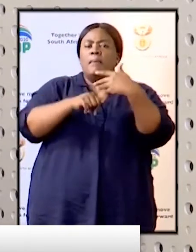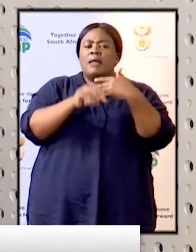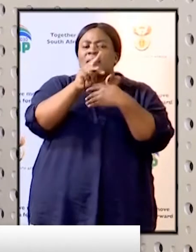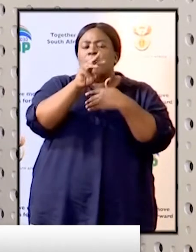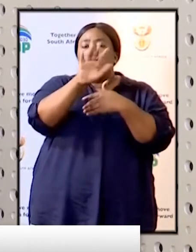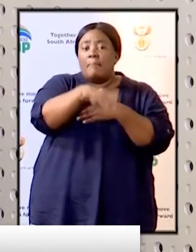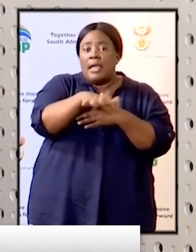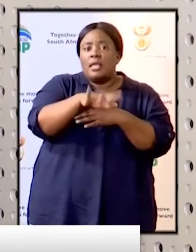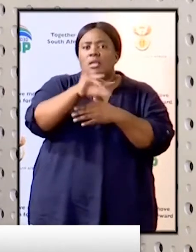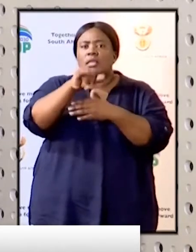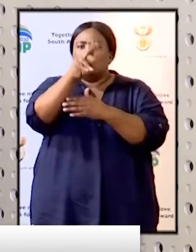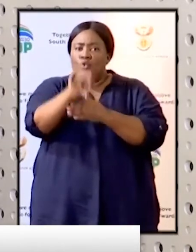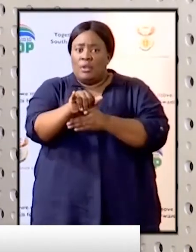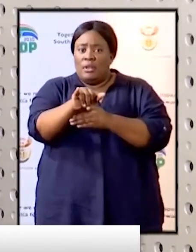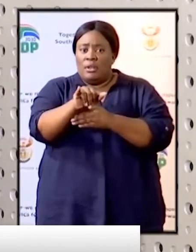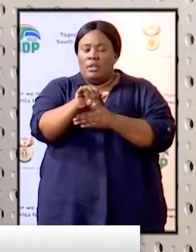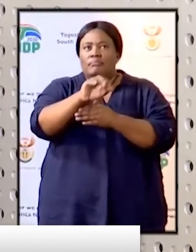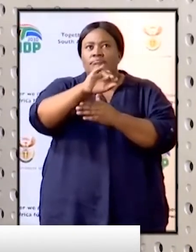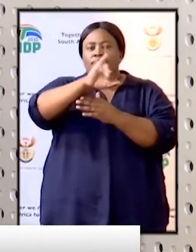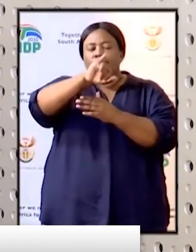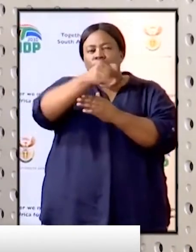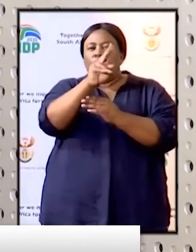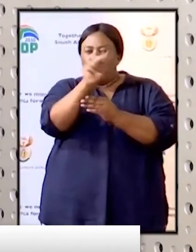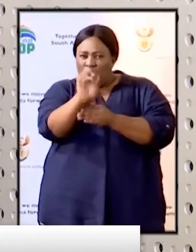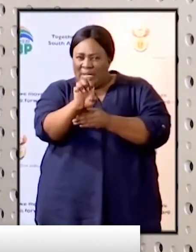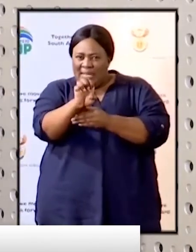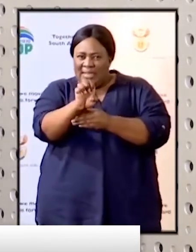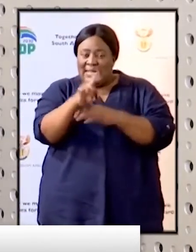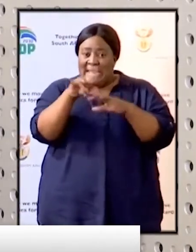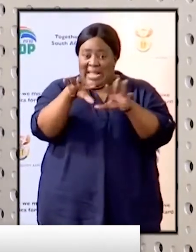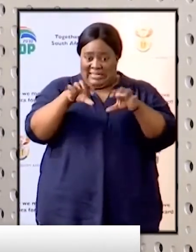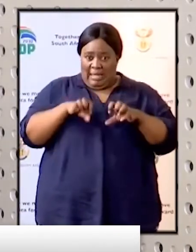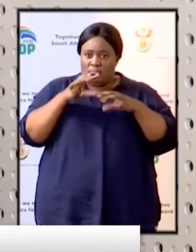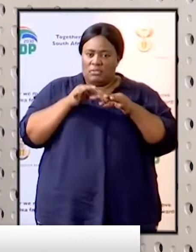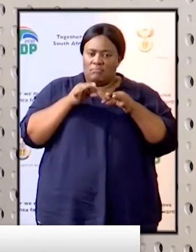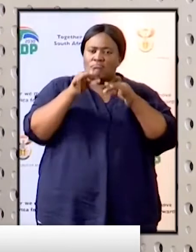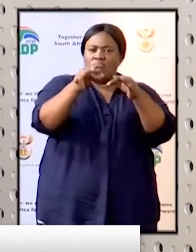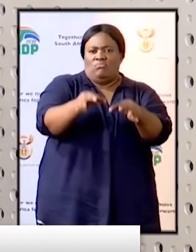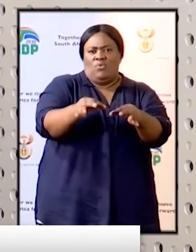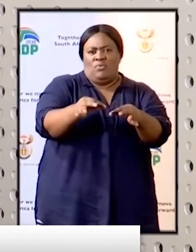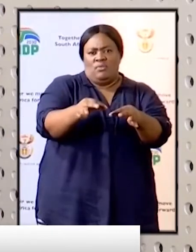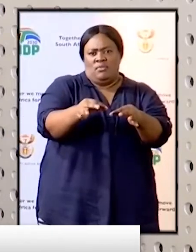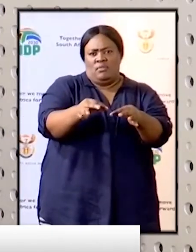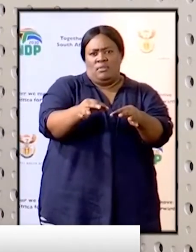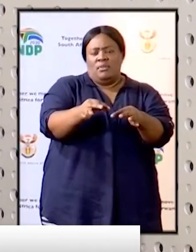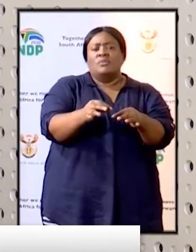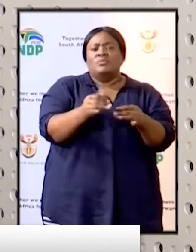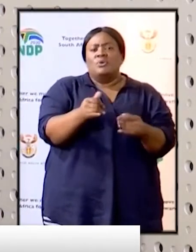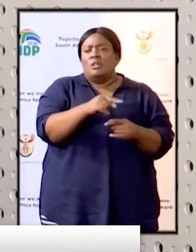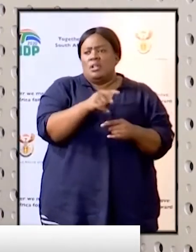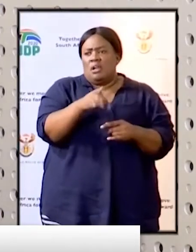the 350,000 learners that were supposed to start on the 4th of May will now be part of the December